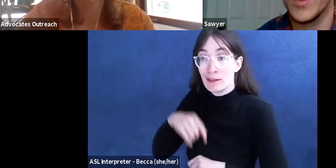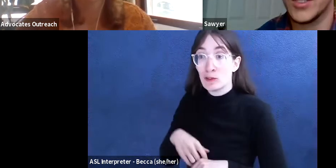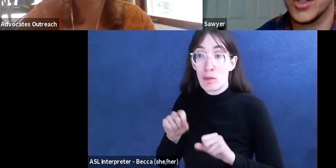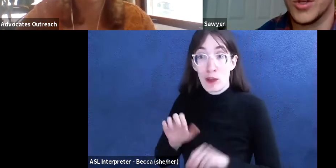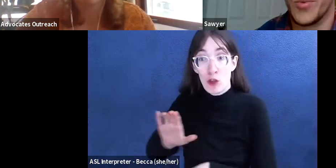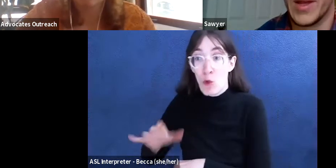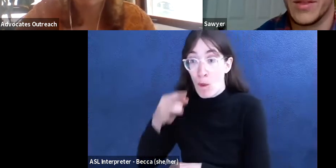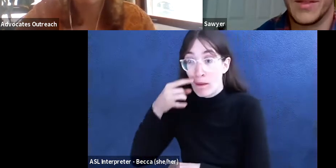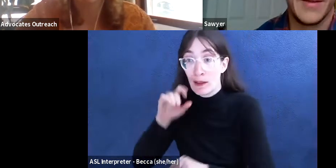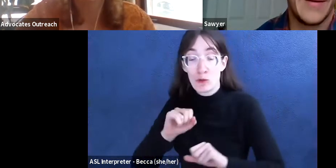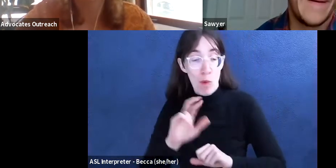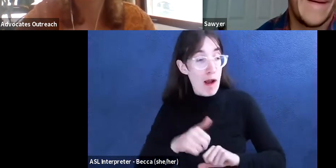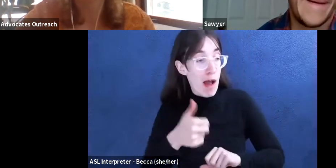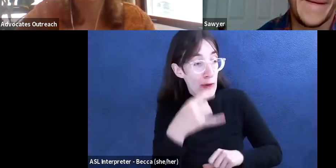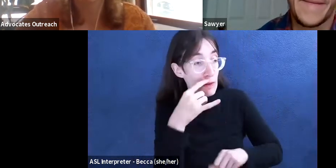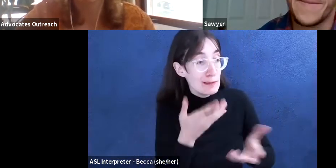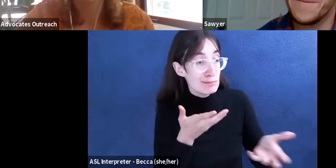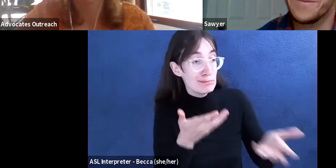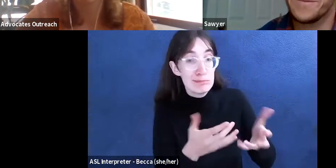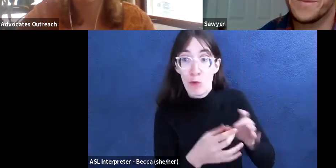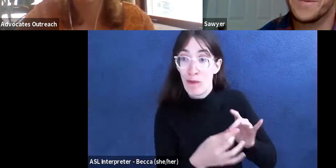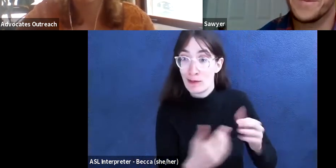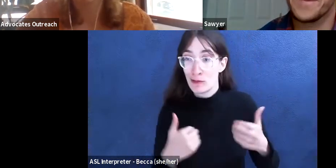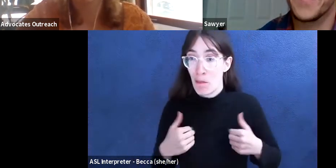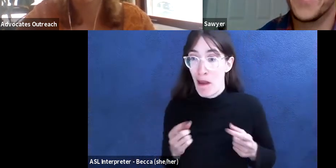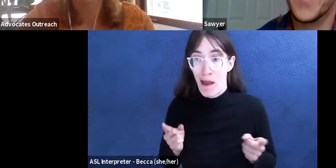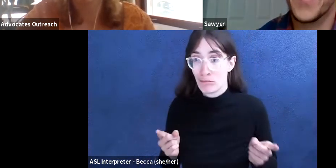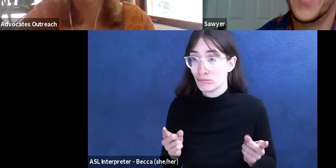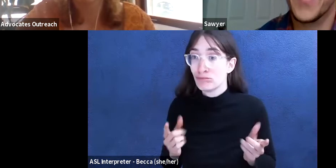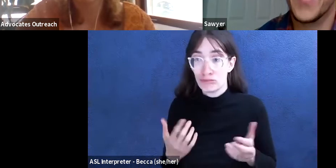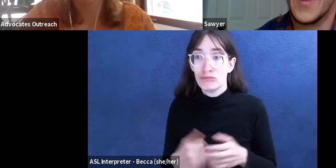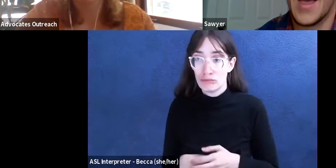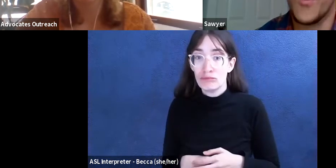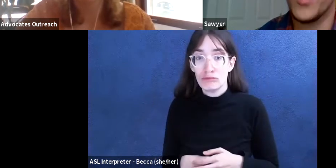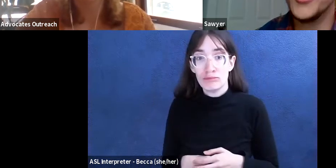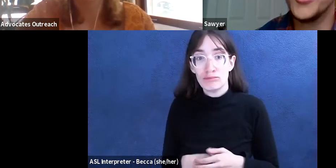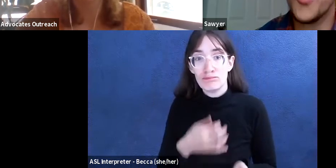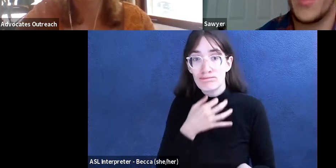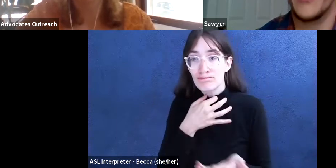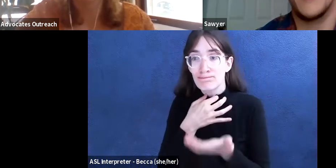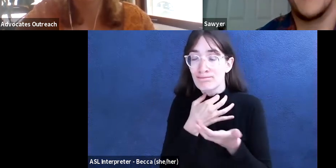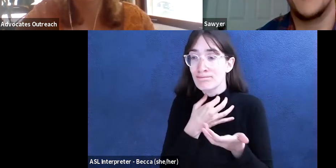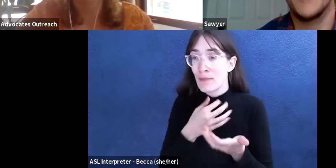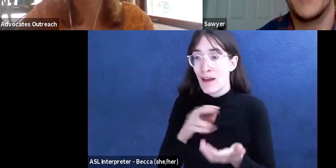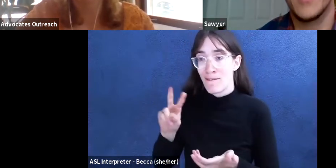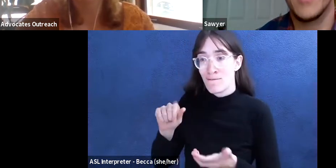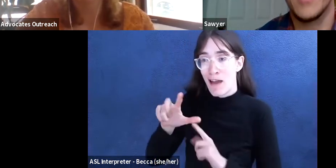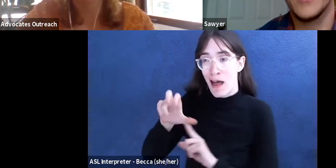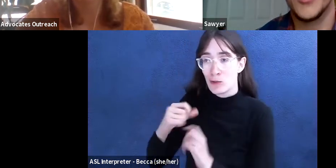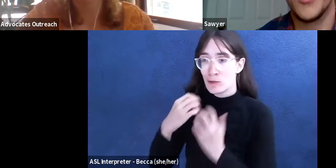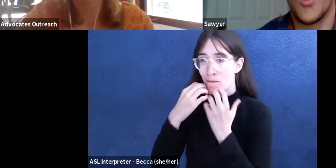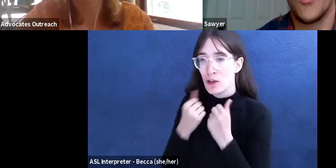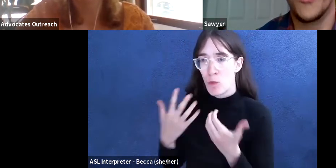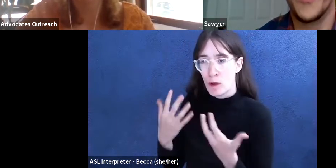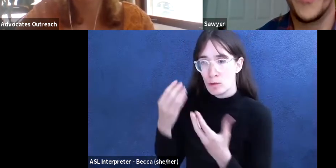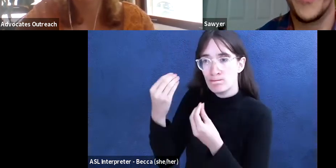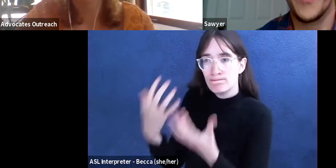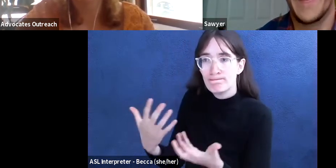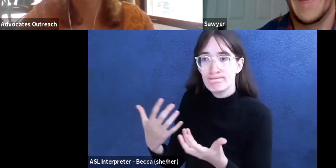really important to like reflect on the messages that we have grown up with ourselves. Because even if